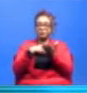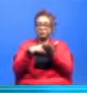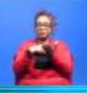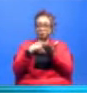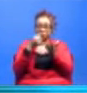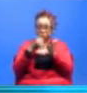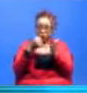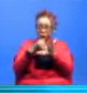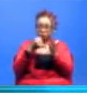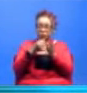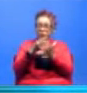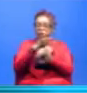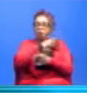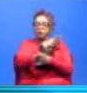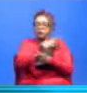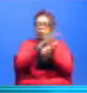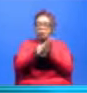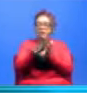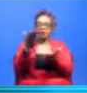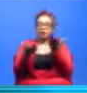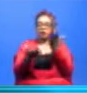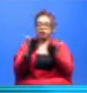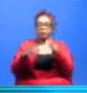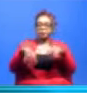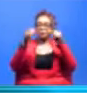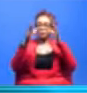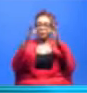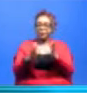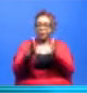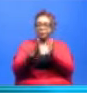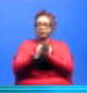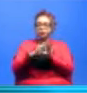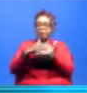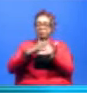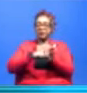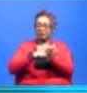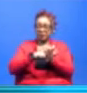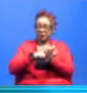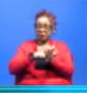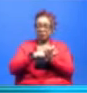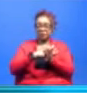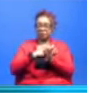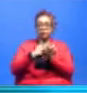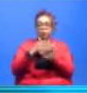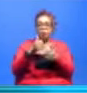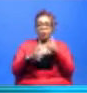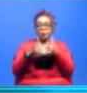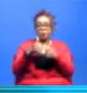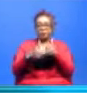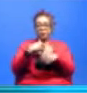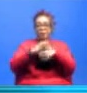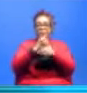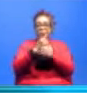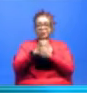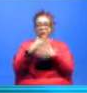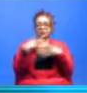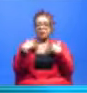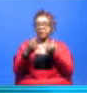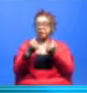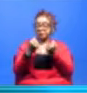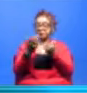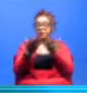includes doctors and clinical officers, over paediatric pneumonia and outbreak that has seen parents struggling to get